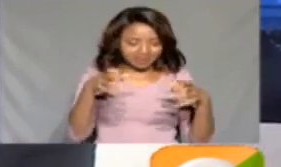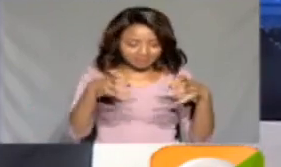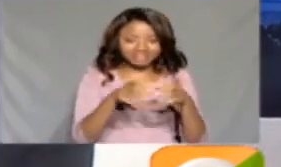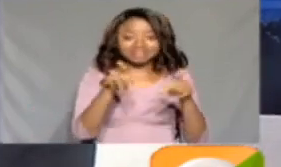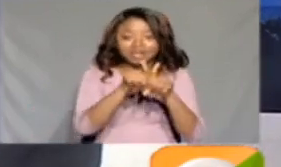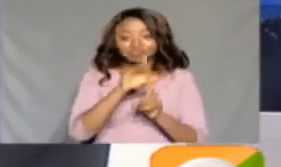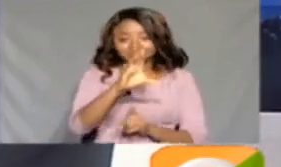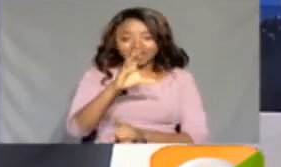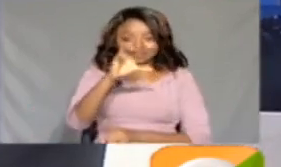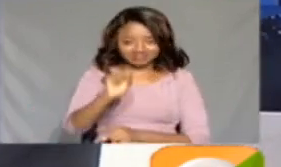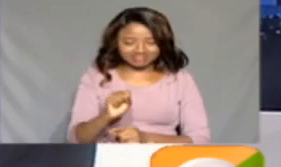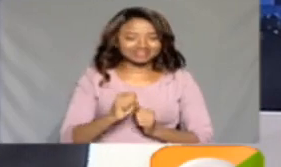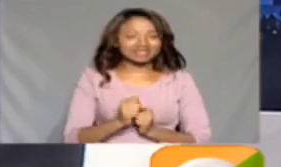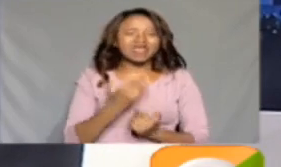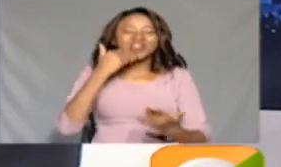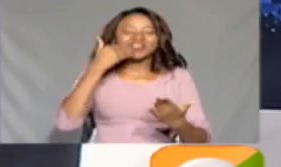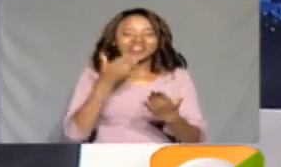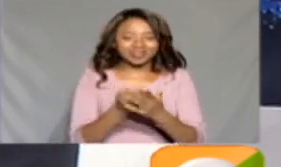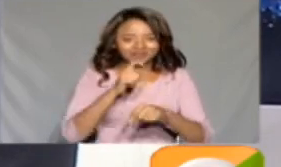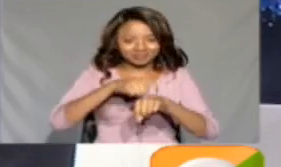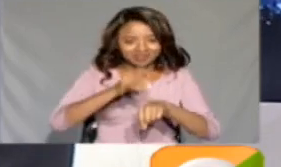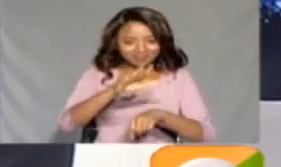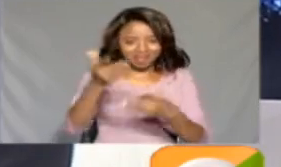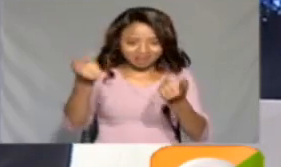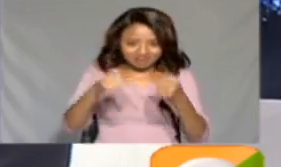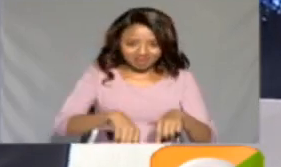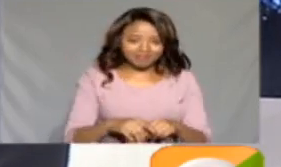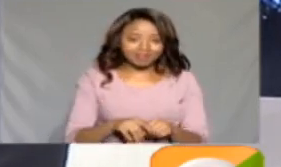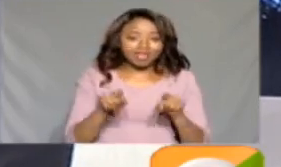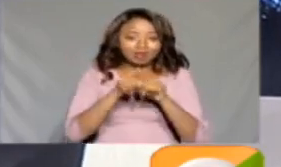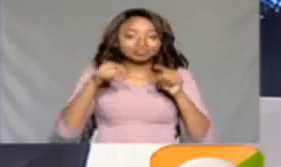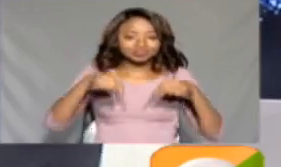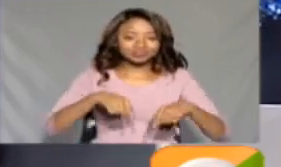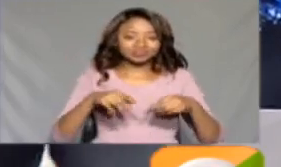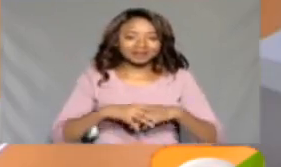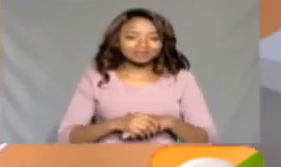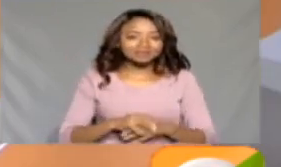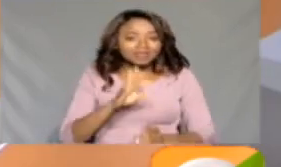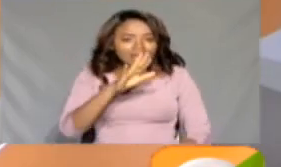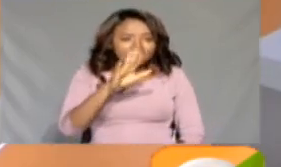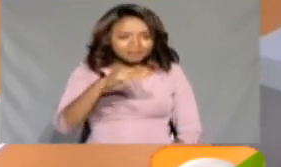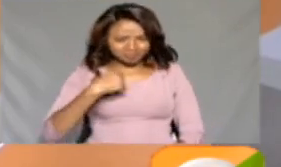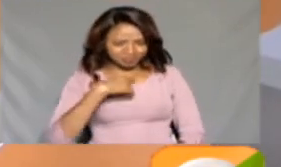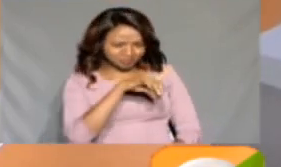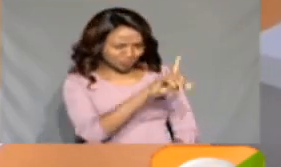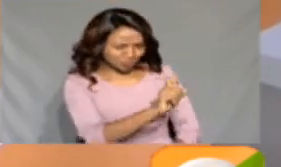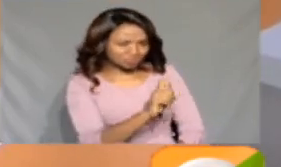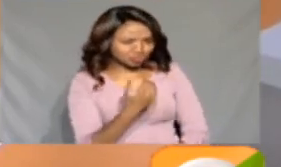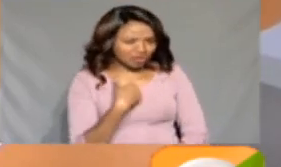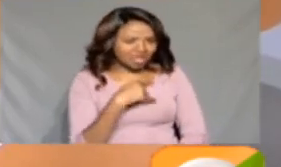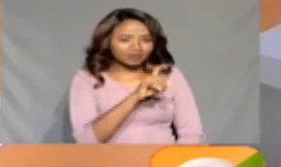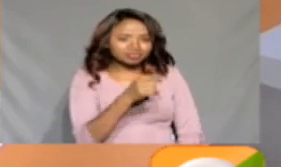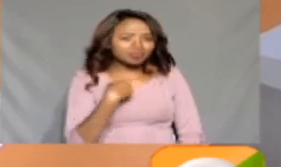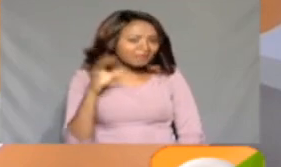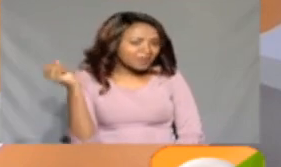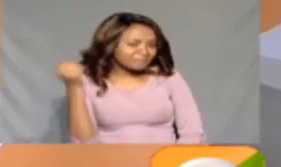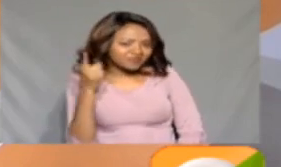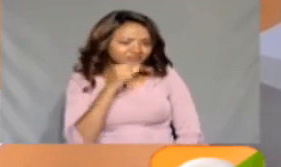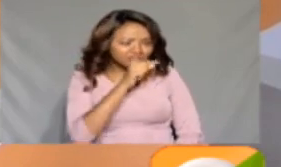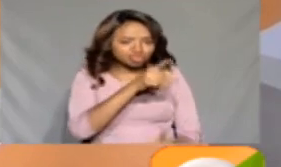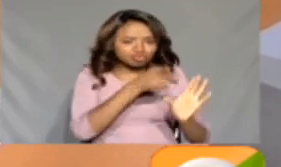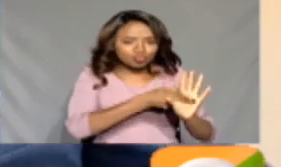also a Cabinet Secretary. Thank you so much. Thank you. For making time for us tonight on Newsnight. Can I ask you yes, a question? Yes, sure. I'm told you're leaving